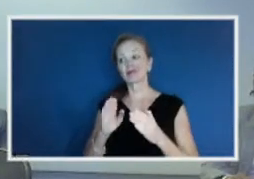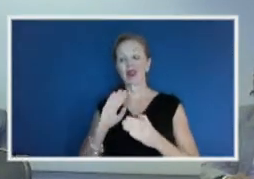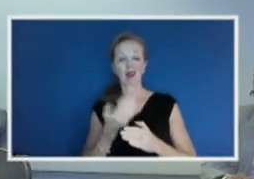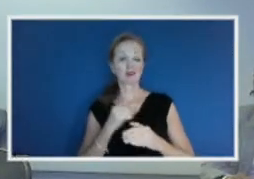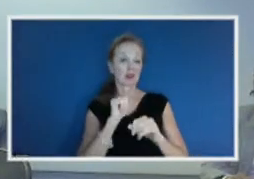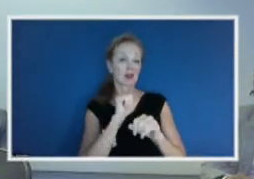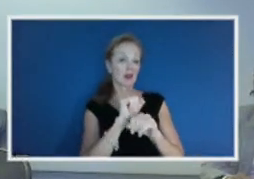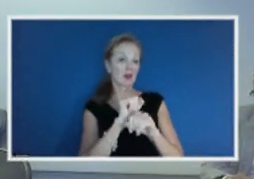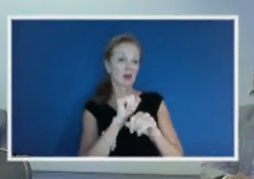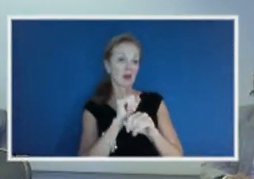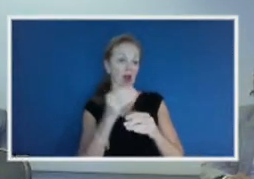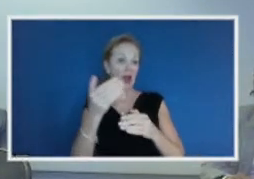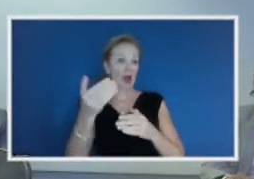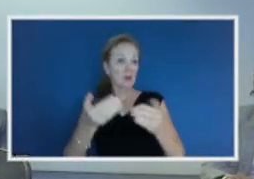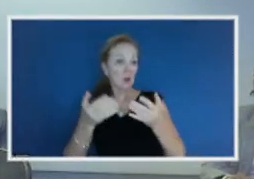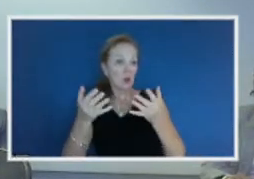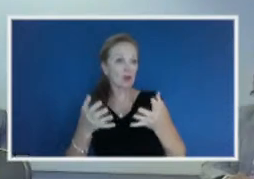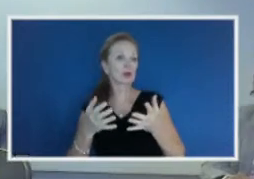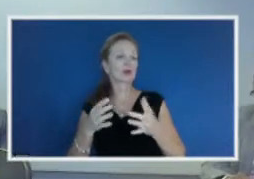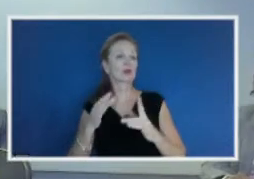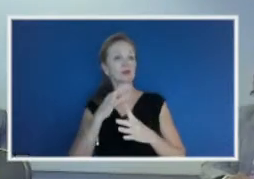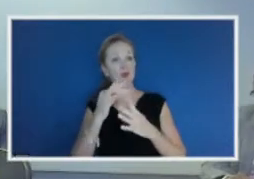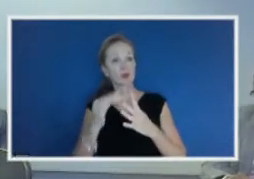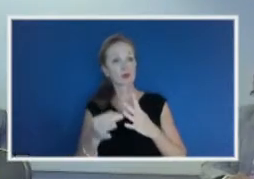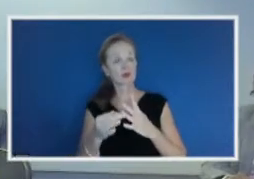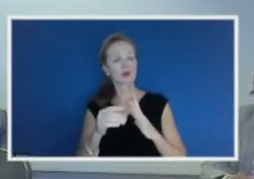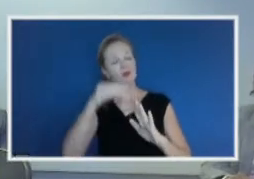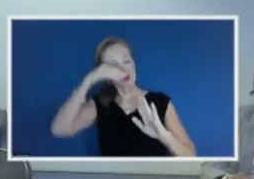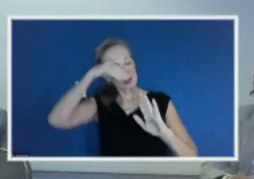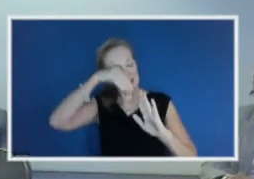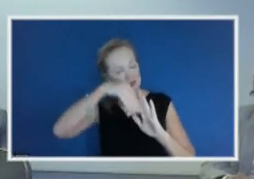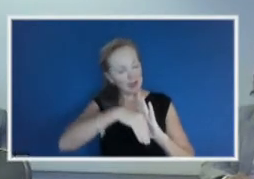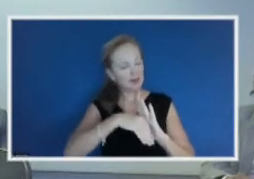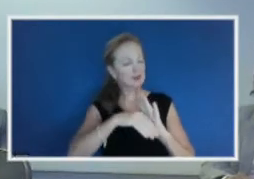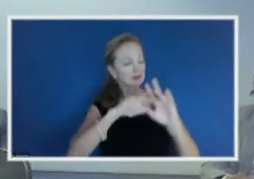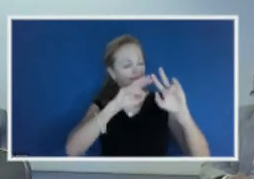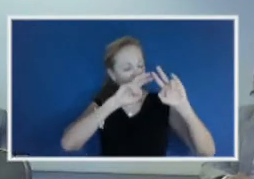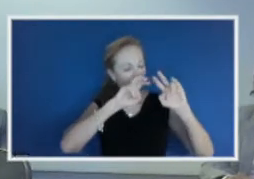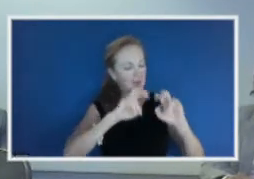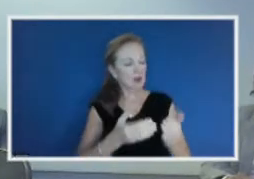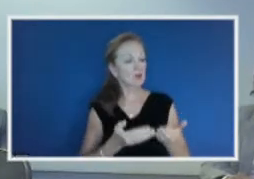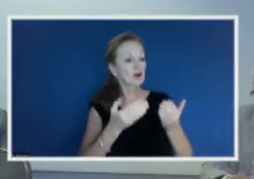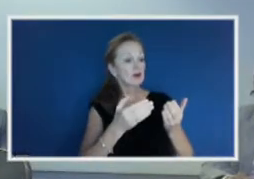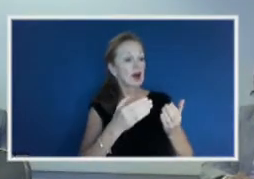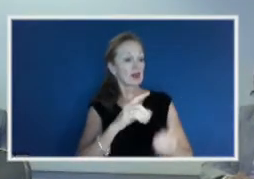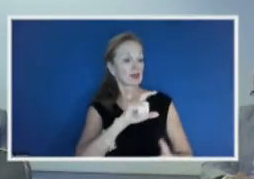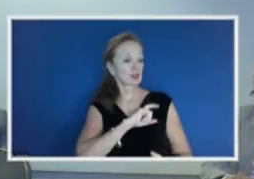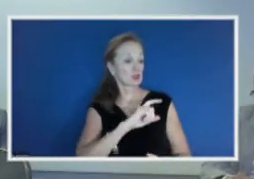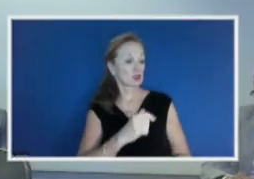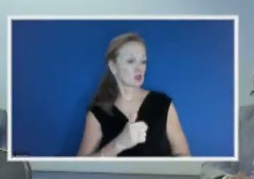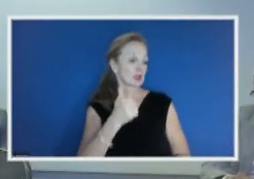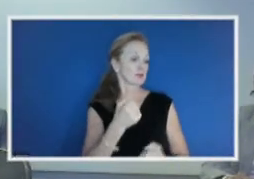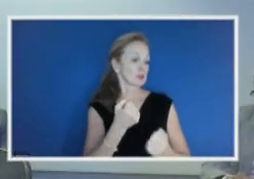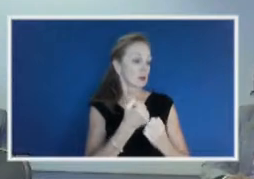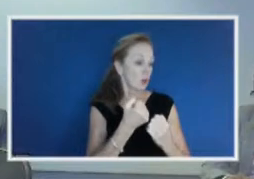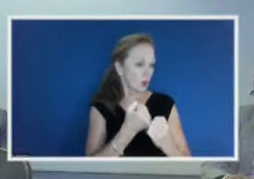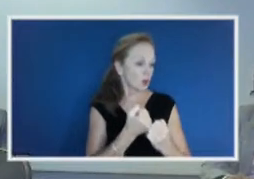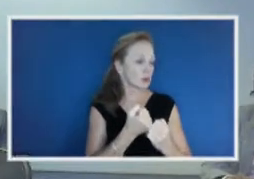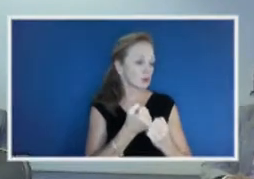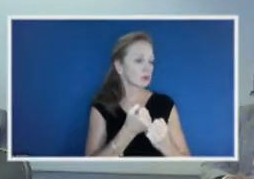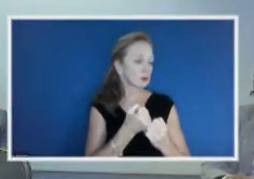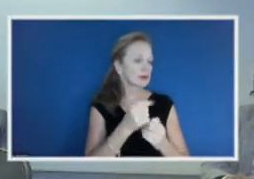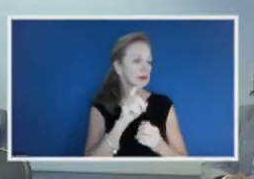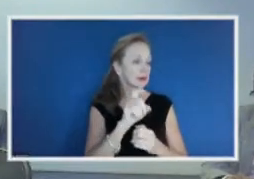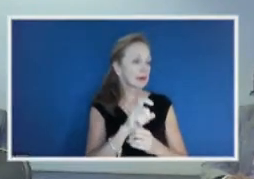that we should dive into deeply and provide the chief the support he needs to make sure that, you know, this entire police department knows